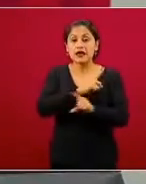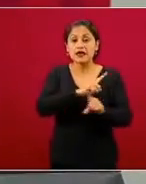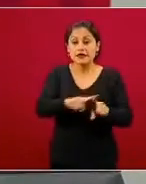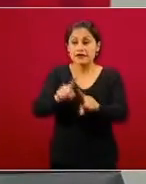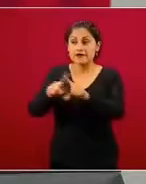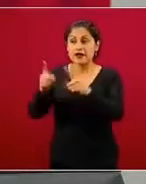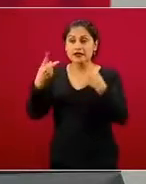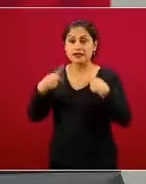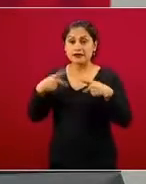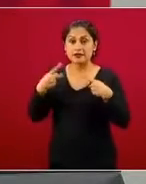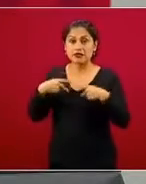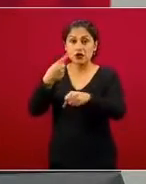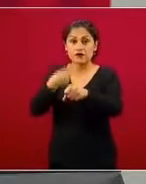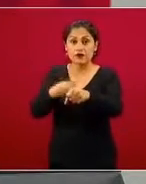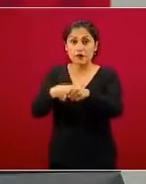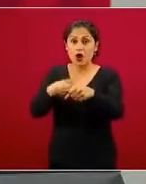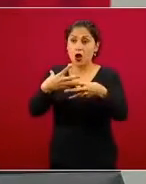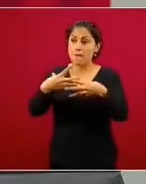So